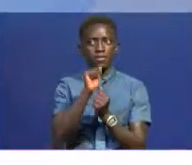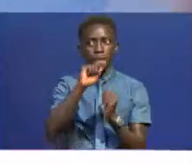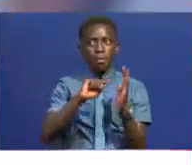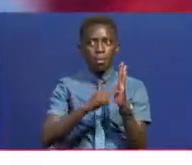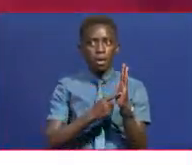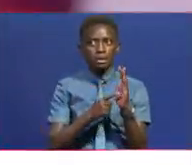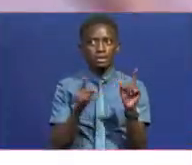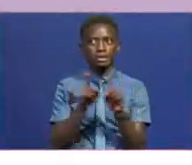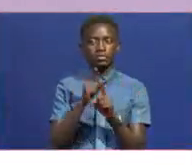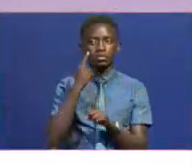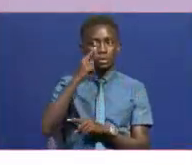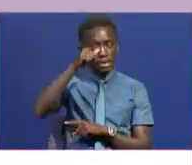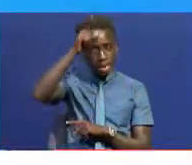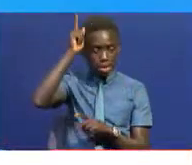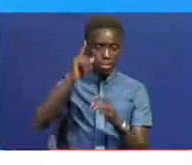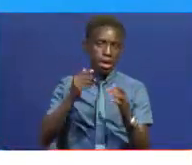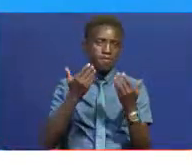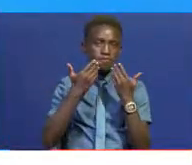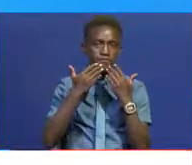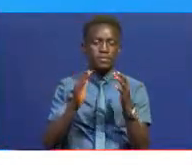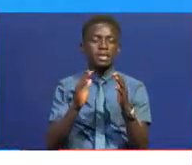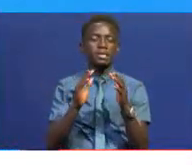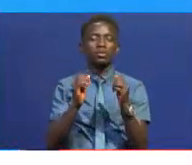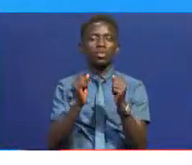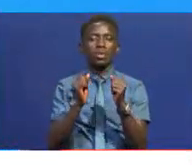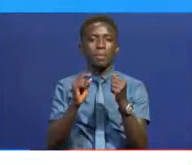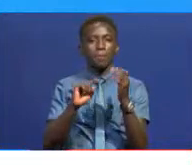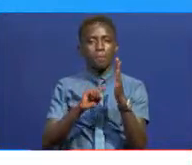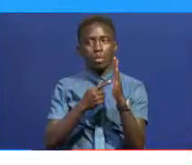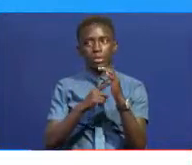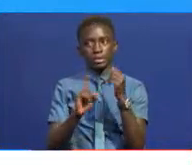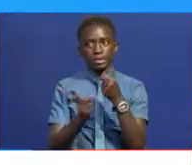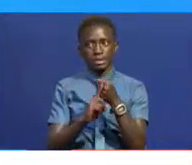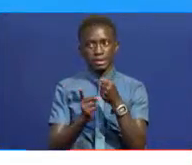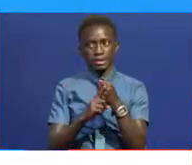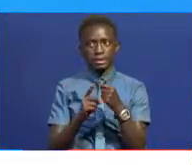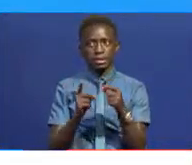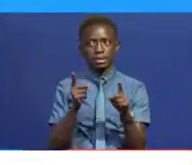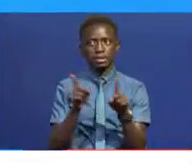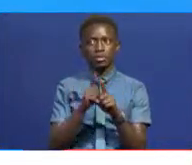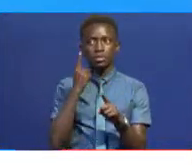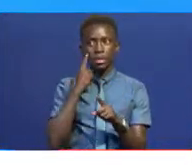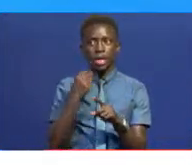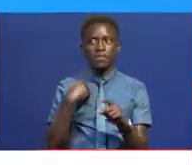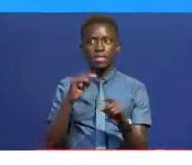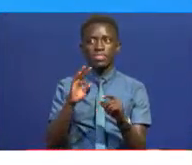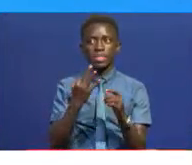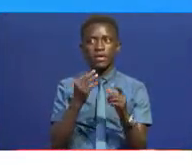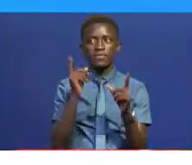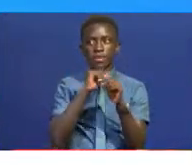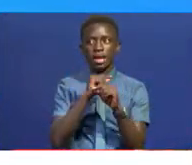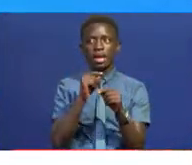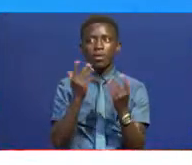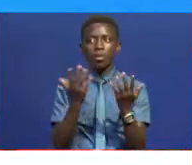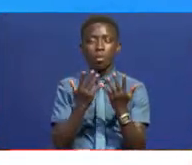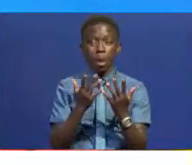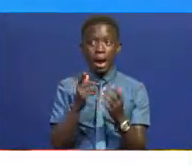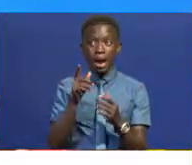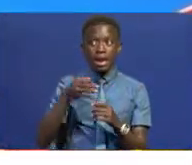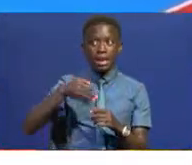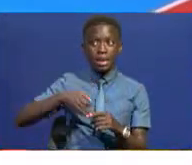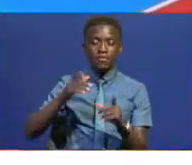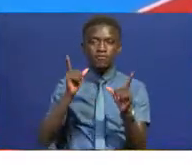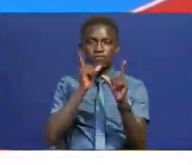with 6 points. Mauritania's debut appearance ended with a third-place finish, while Namibia finished bottom without a